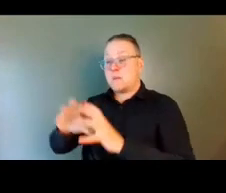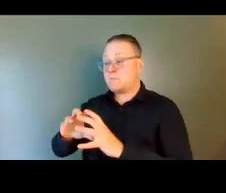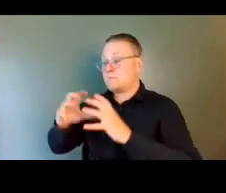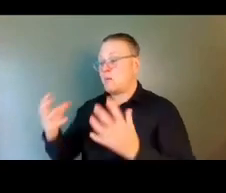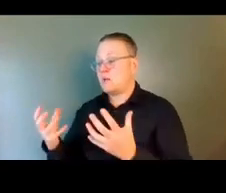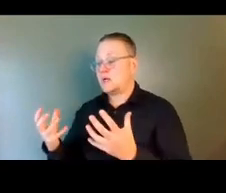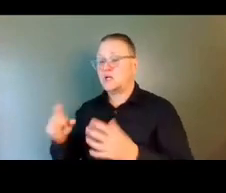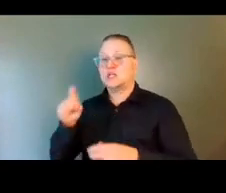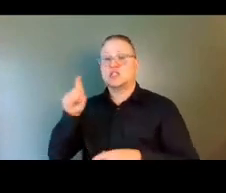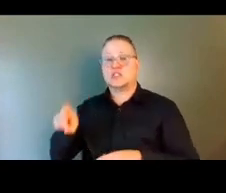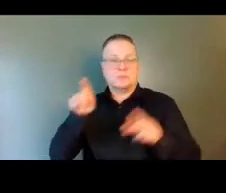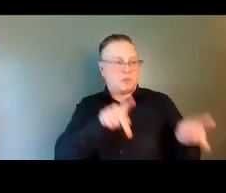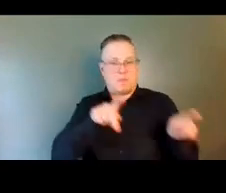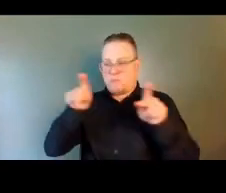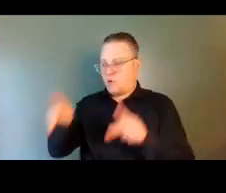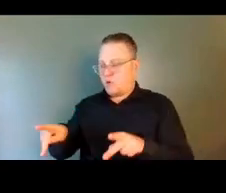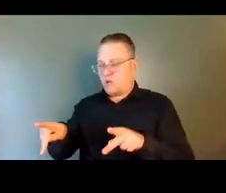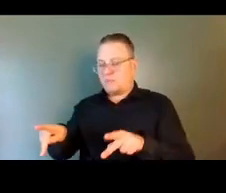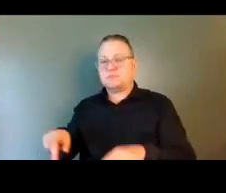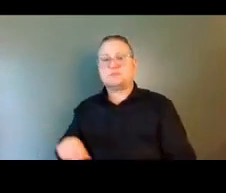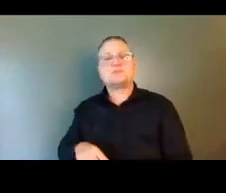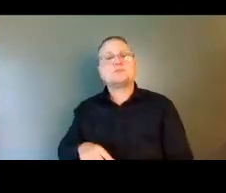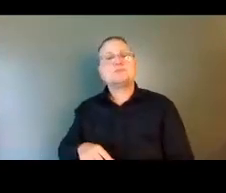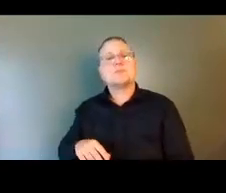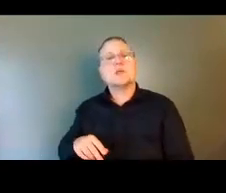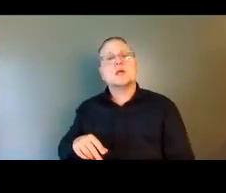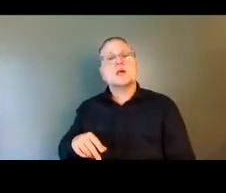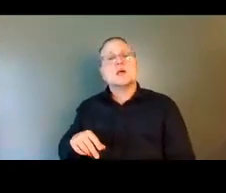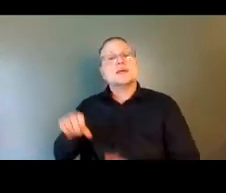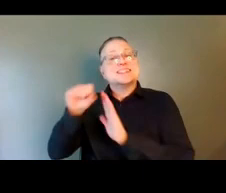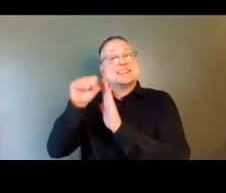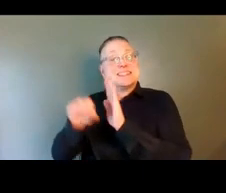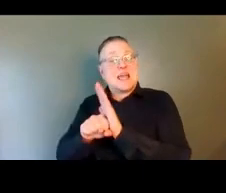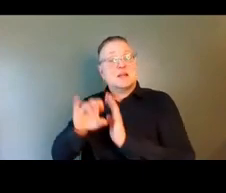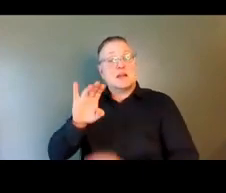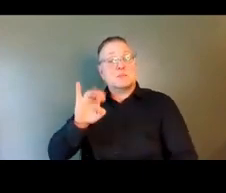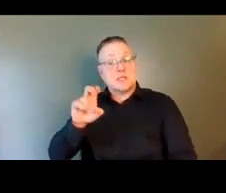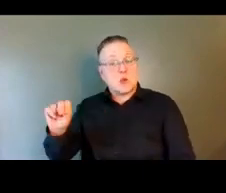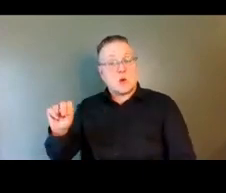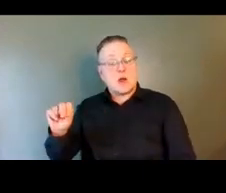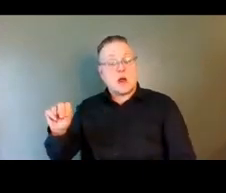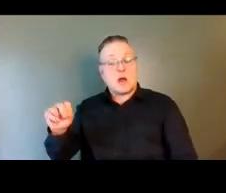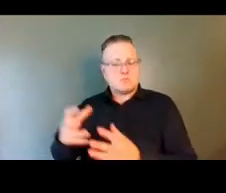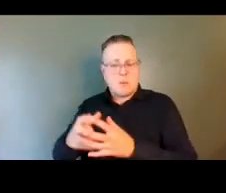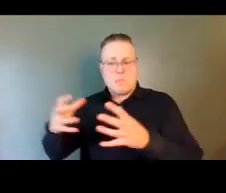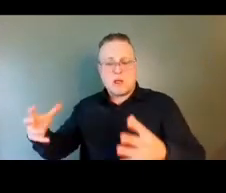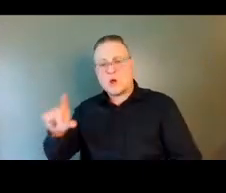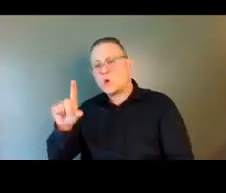all understand that we use the statistic of there's about 20% of the population are people